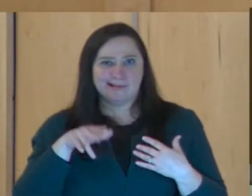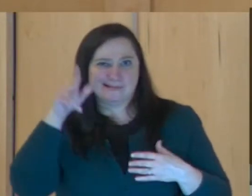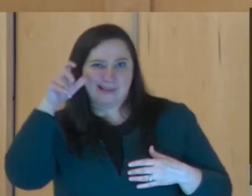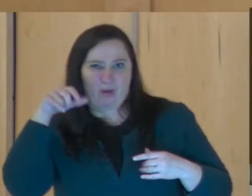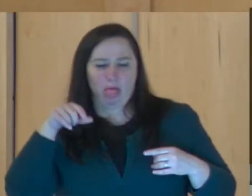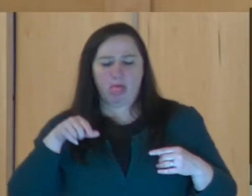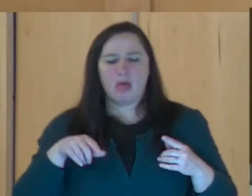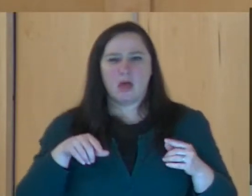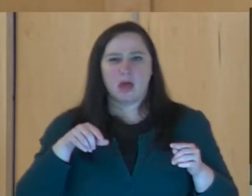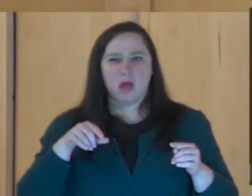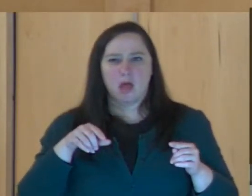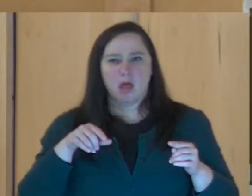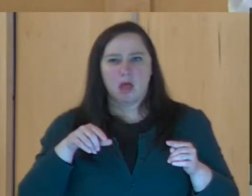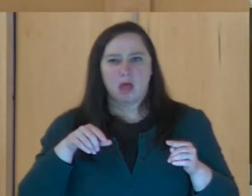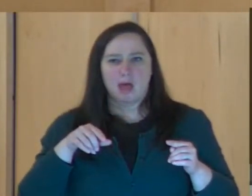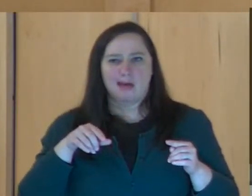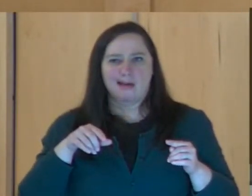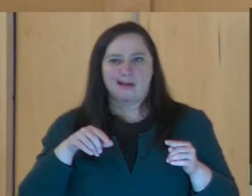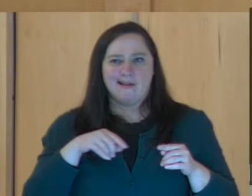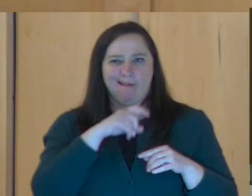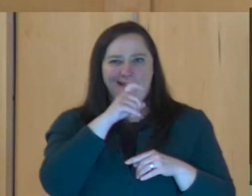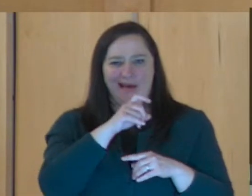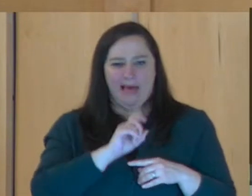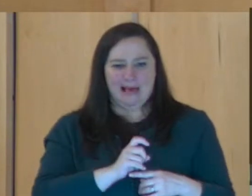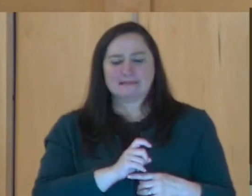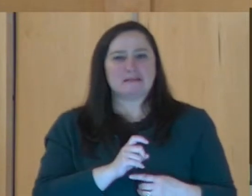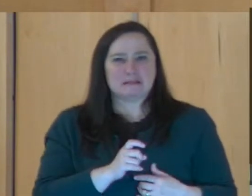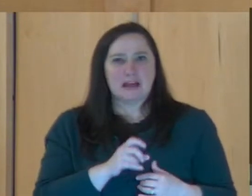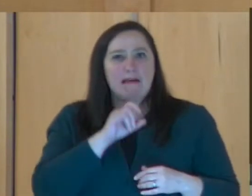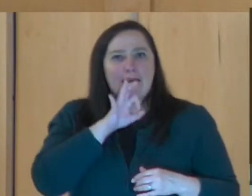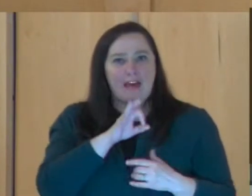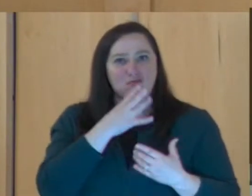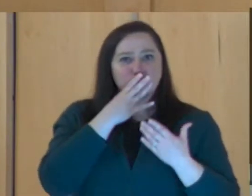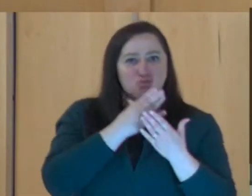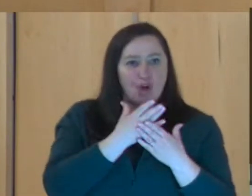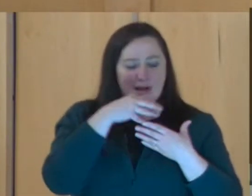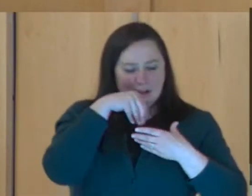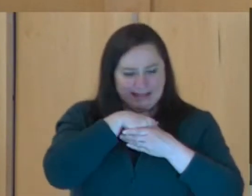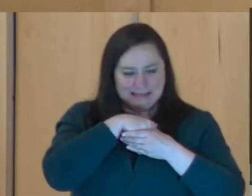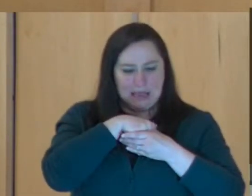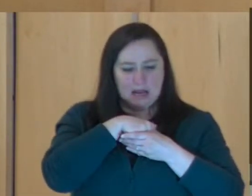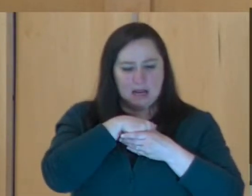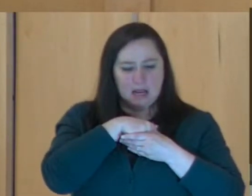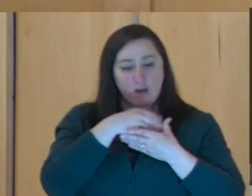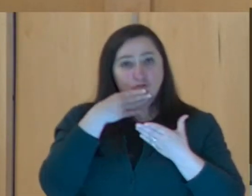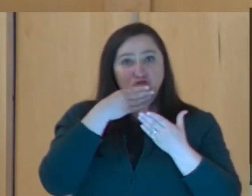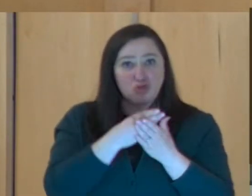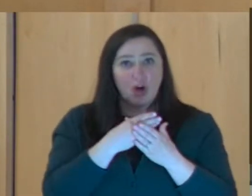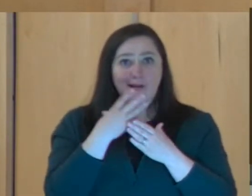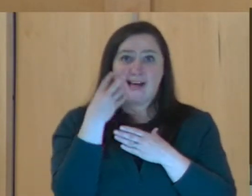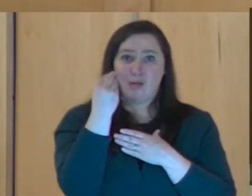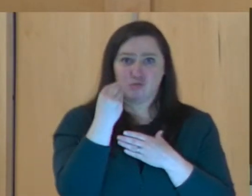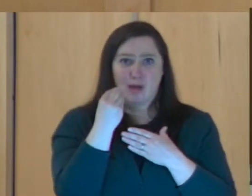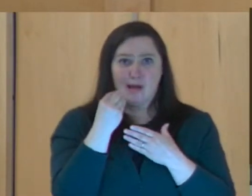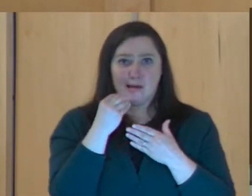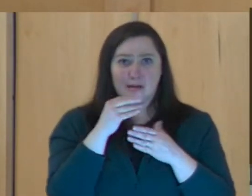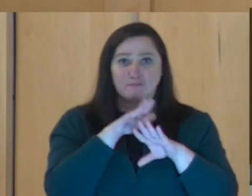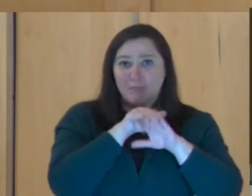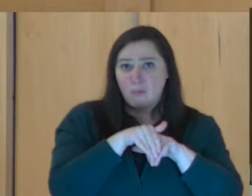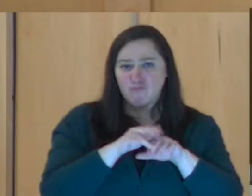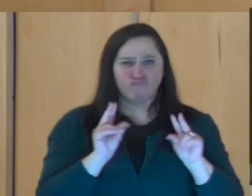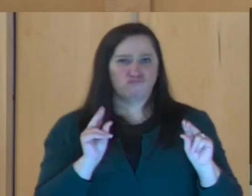there are two that are not hypocrisy. Those are the ones with X's. So if you are good on the inside and you are good on the outside, you're not being a